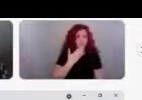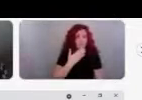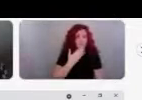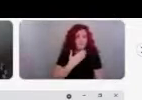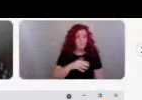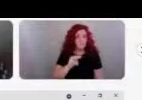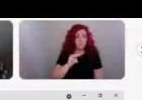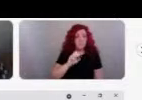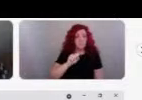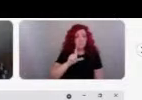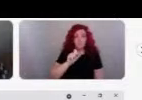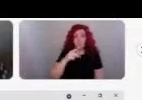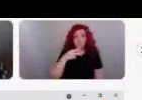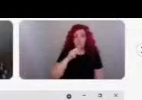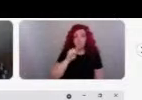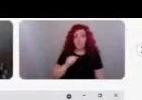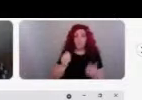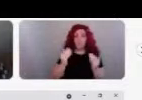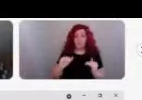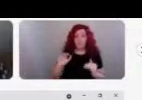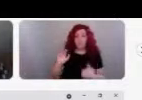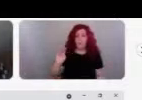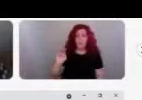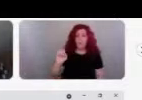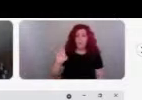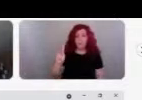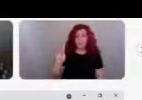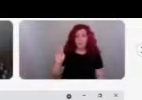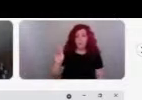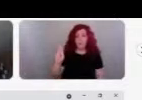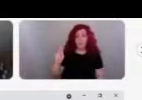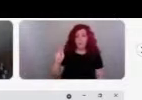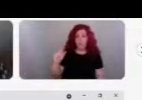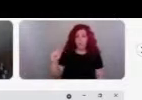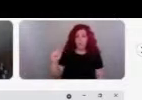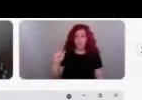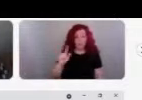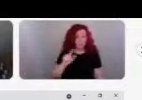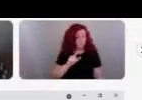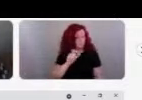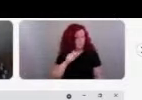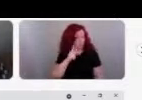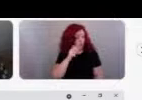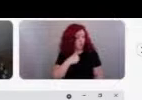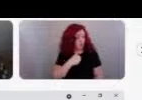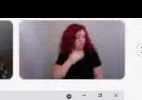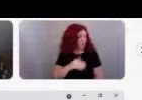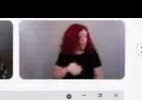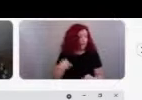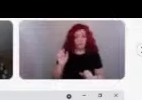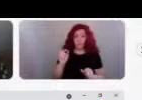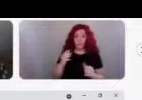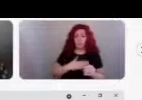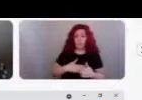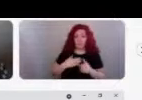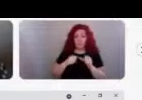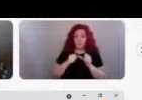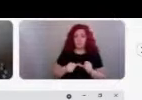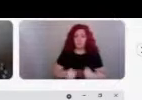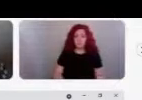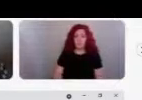thank you miss lopez our next speaker is mark brennell mr burnell yeah can you hear me okay yep please please